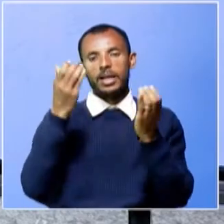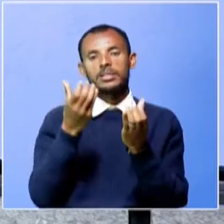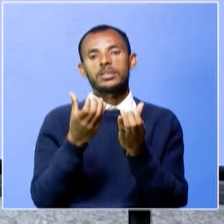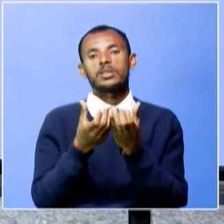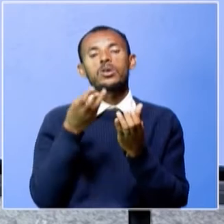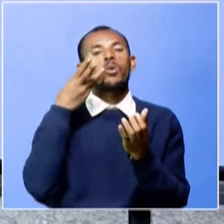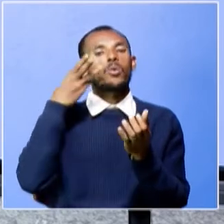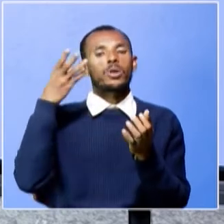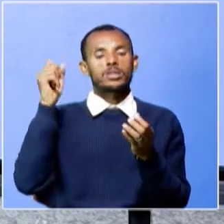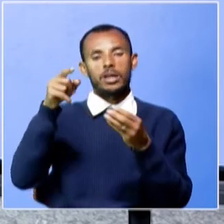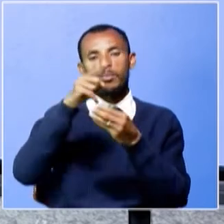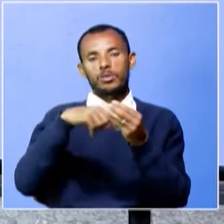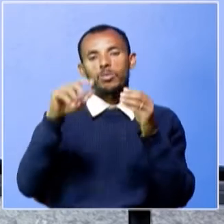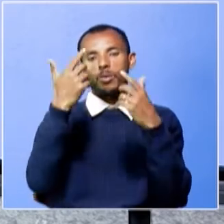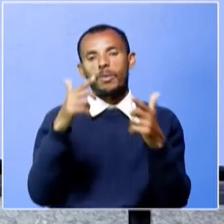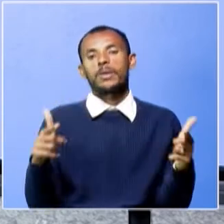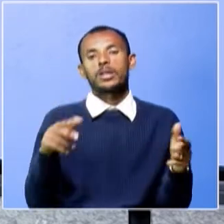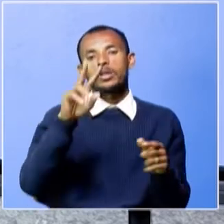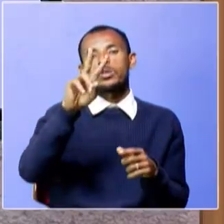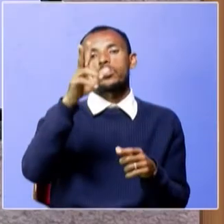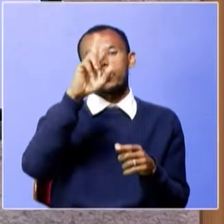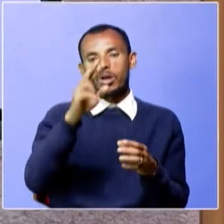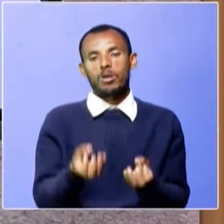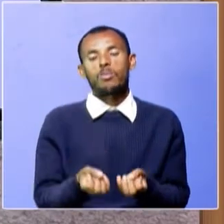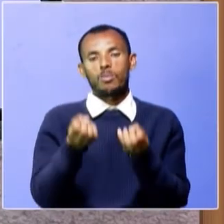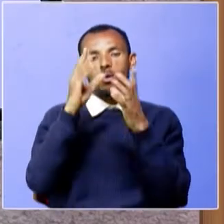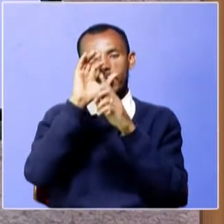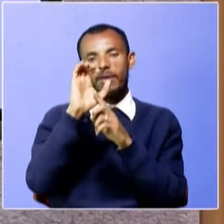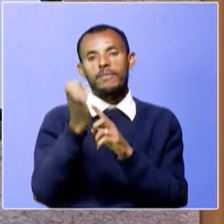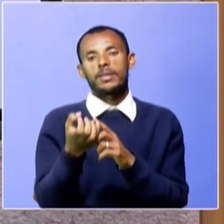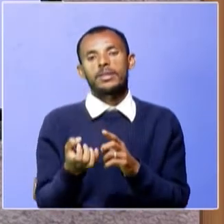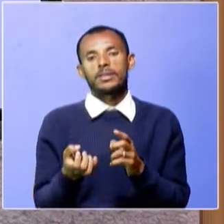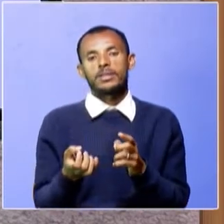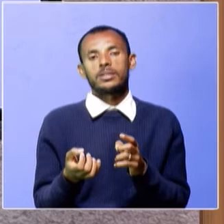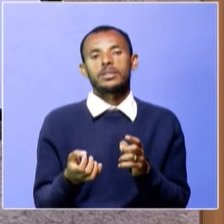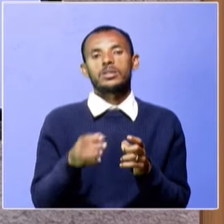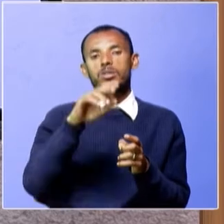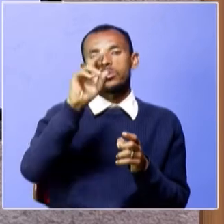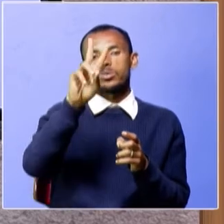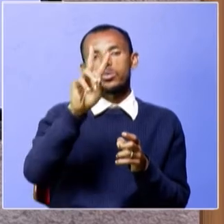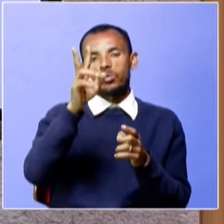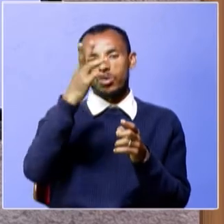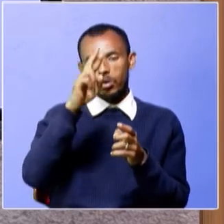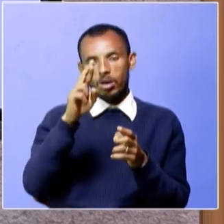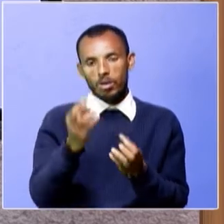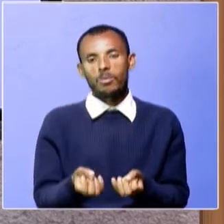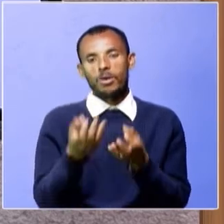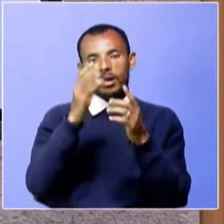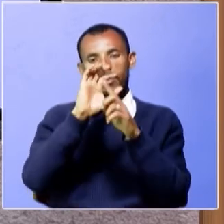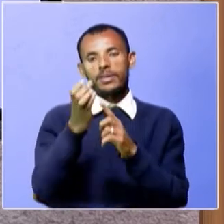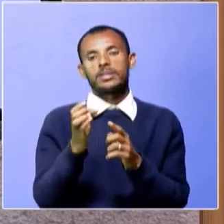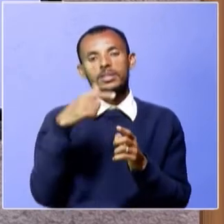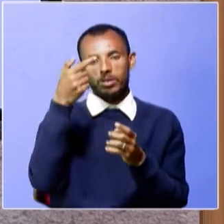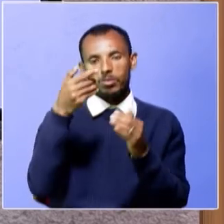about probability of 2 or more events. Okay, so 2 or more events are said to